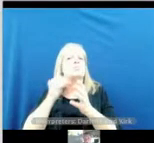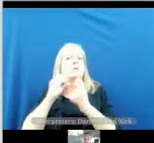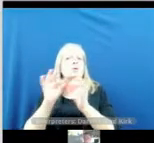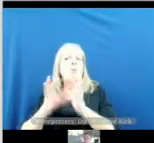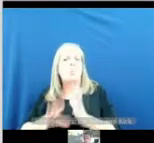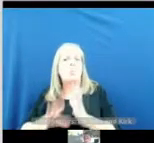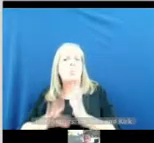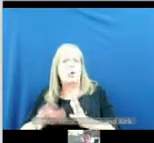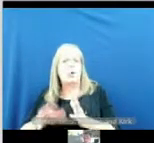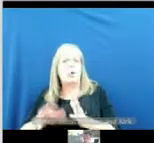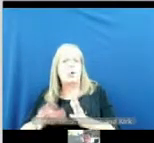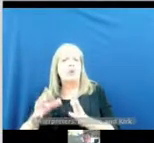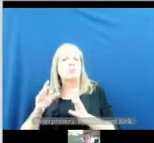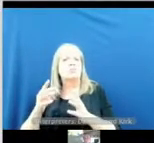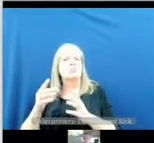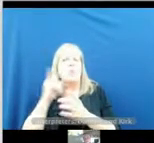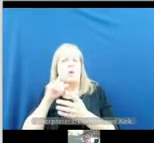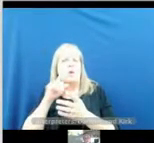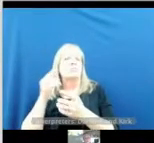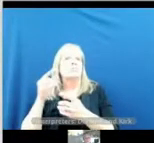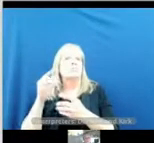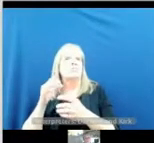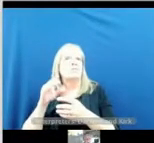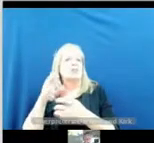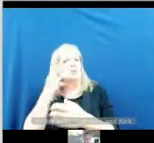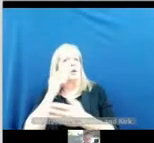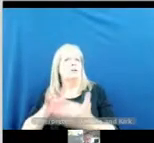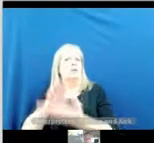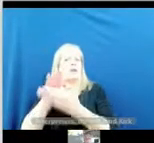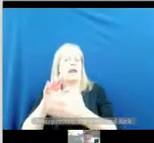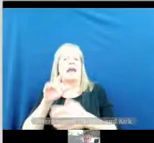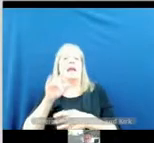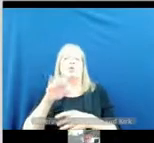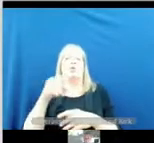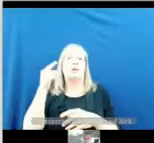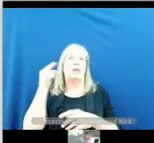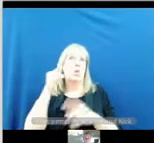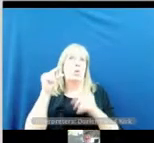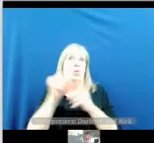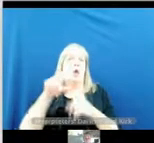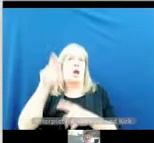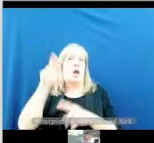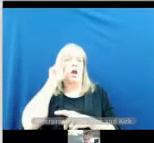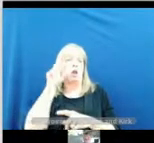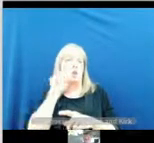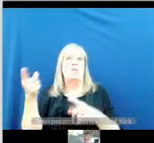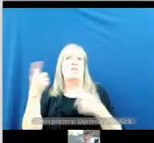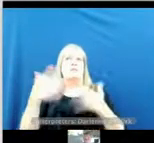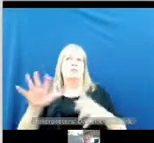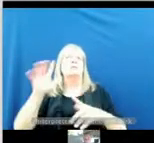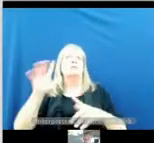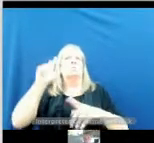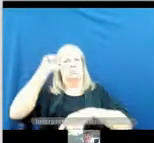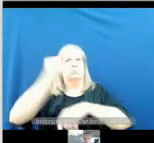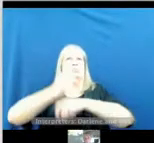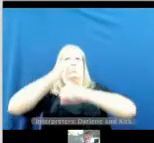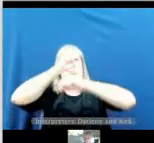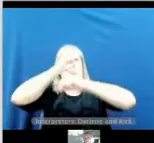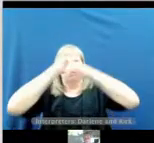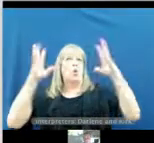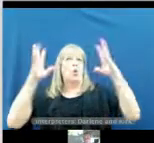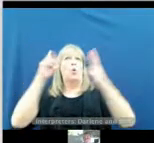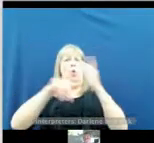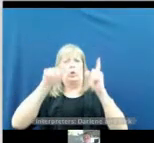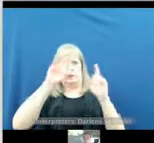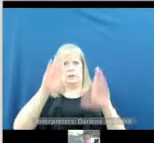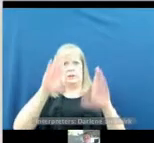Usher syndrome, that way they can sort of build a schema of what to expect. And so what I think is